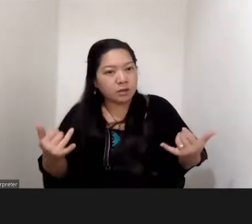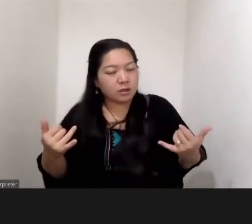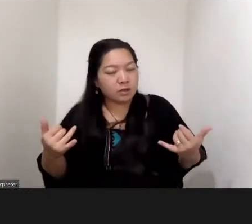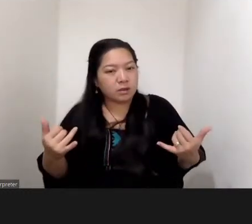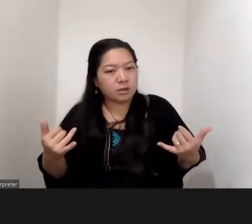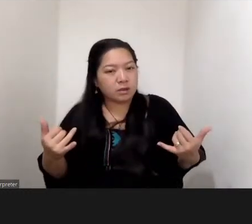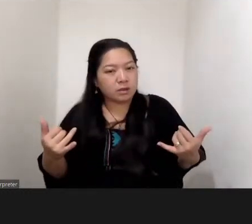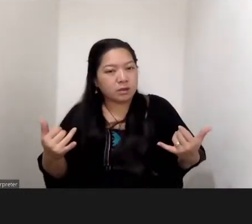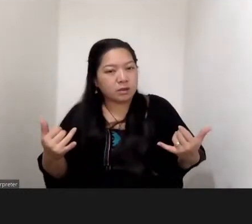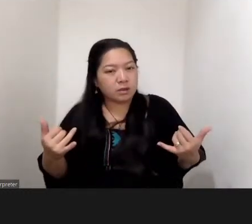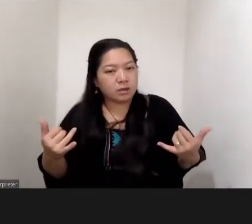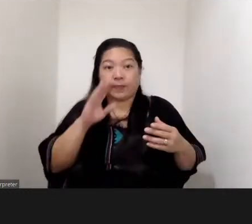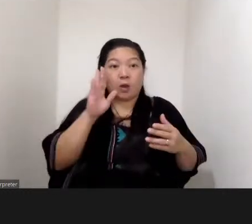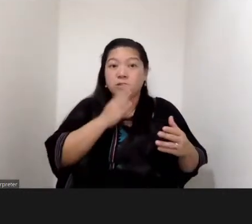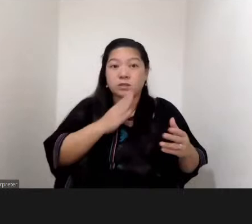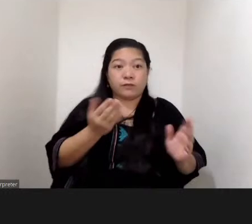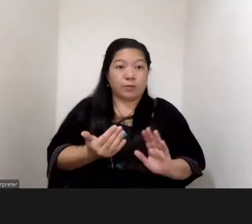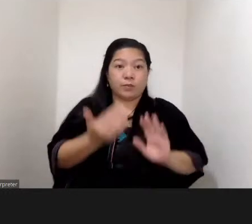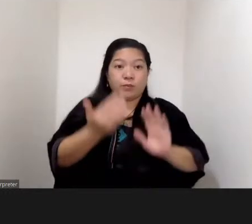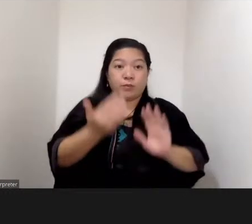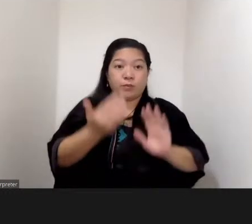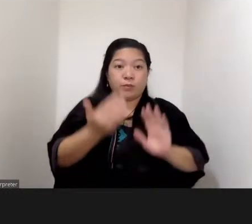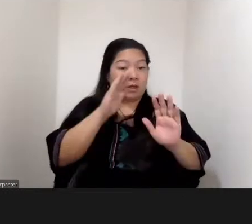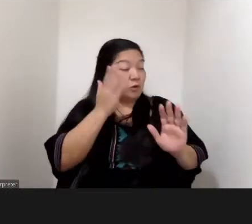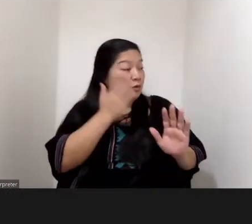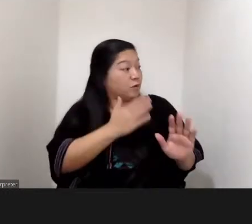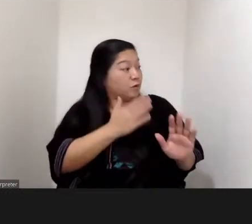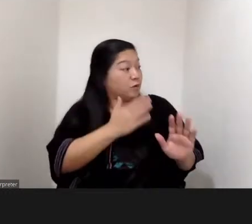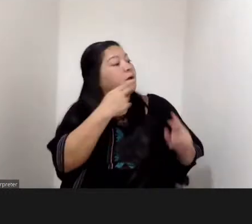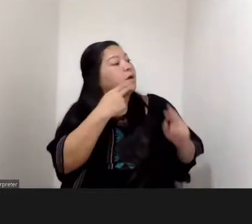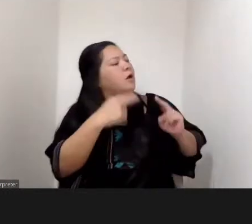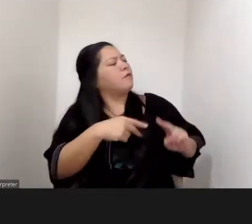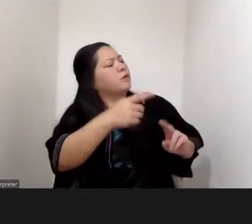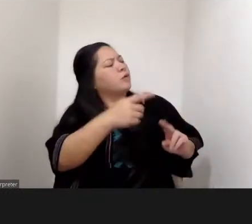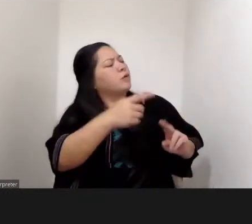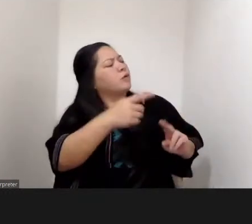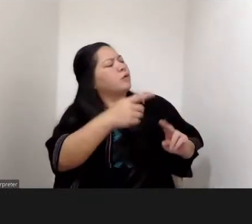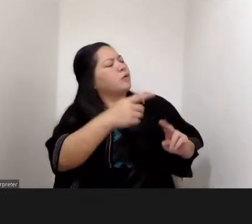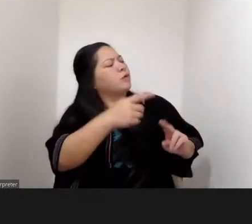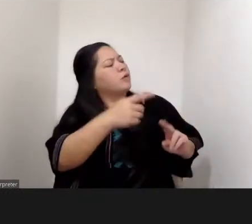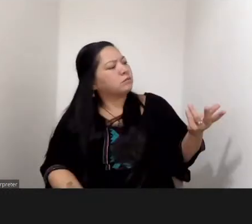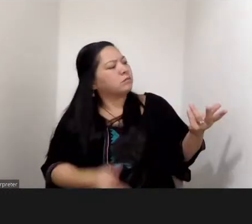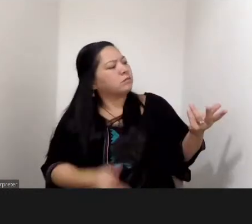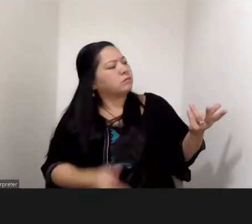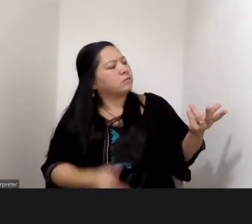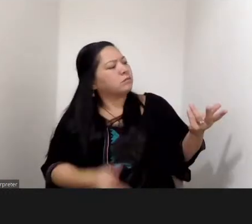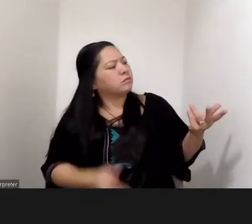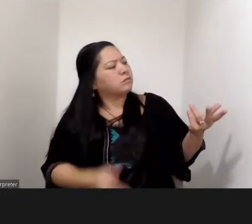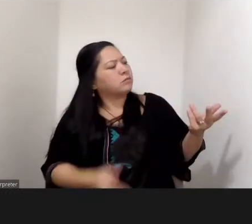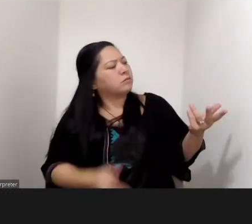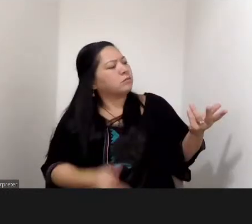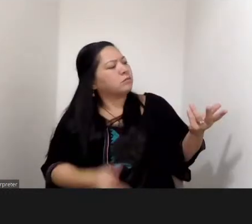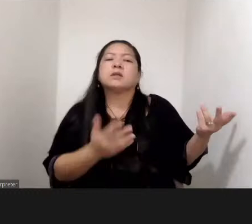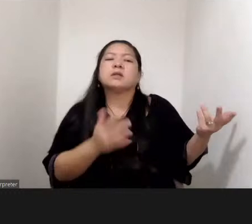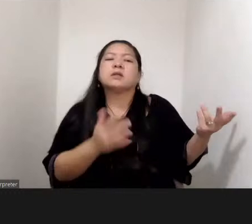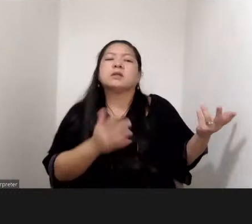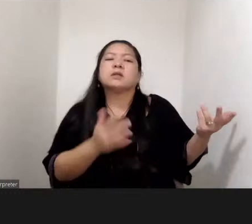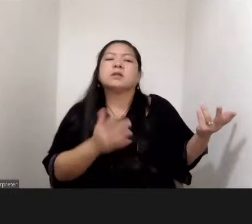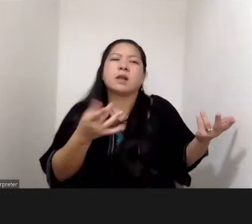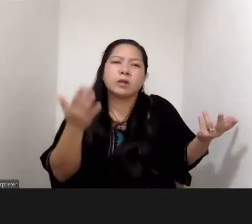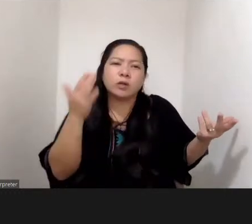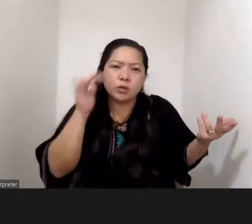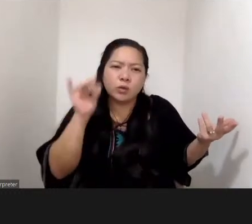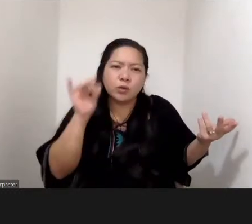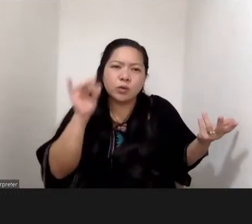I was never approached. I don't know if public health was. Were you guys ever approached? No. It seemed like, you know,